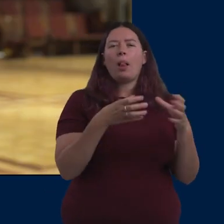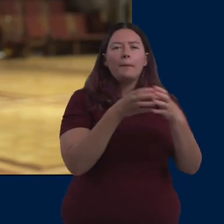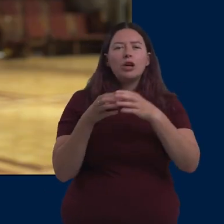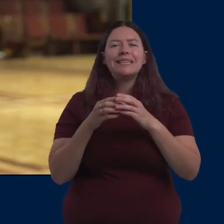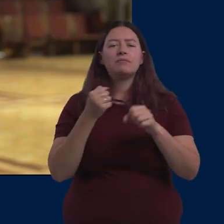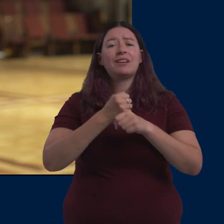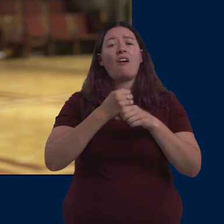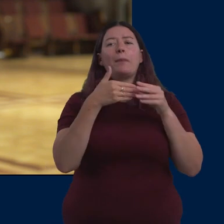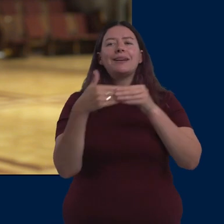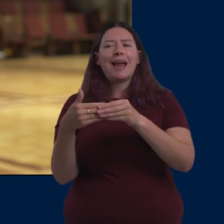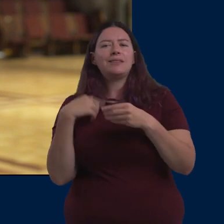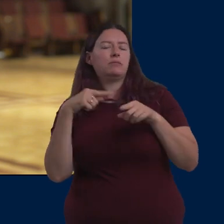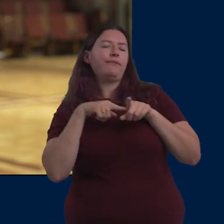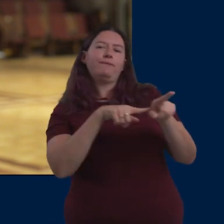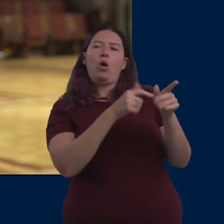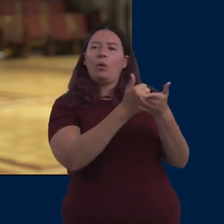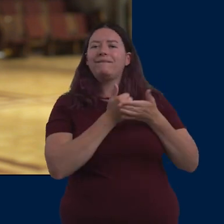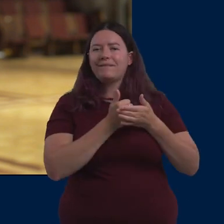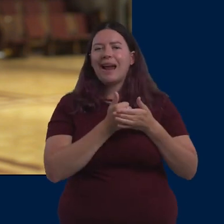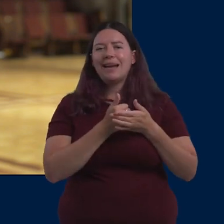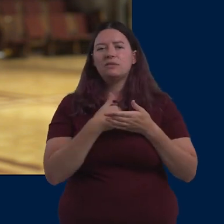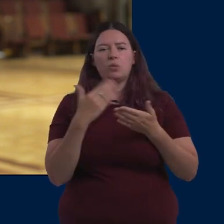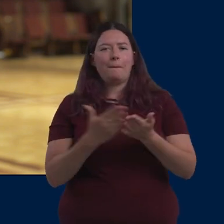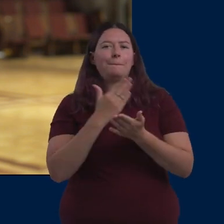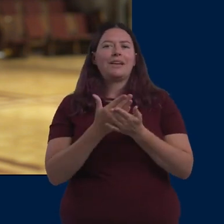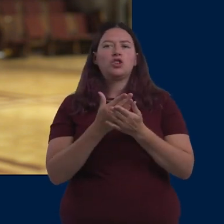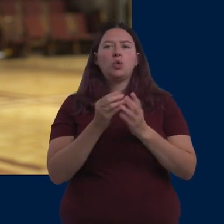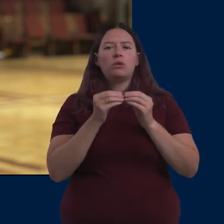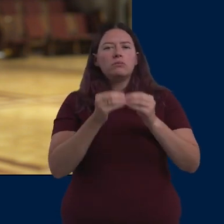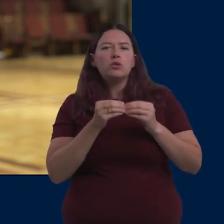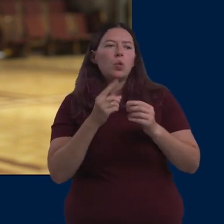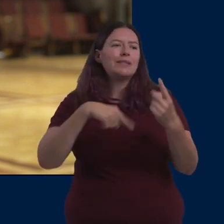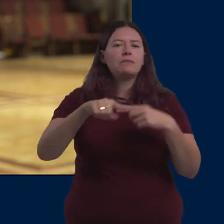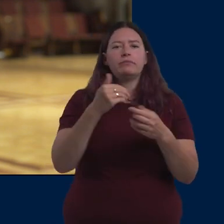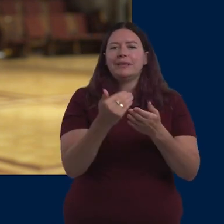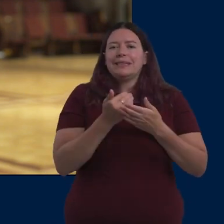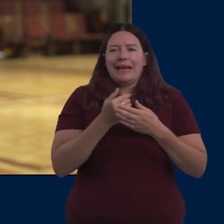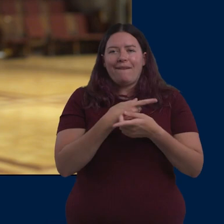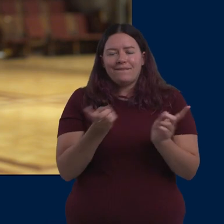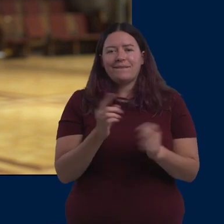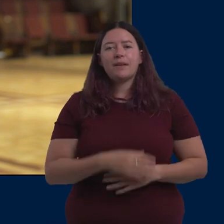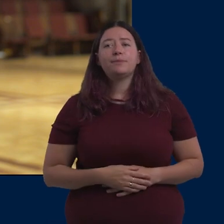health authorities and government guidelines, we can do everything possible to protect your safety.